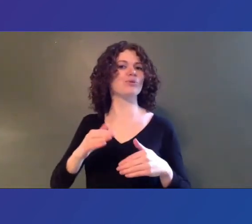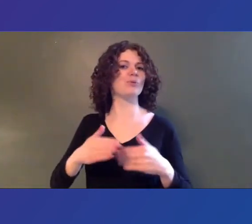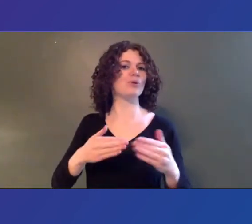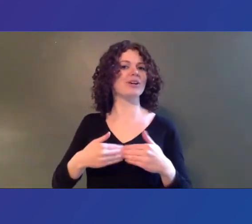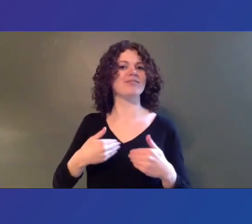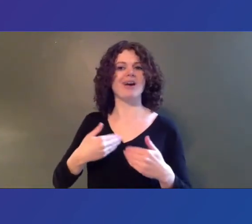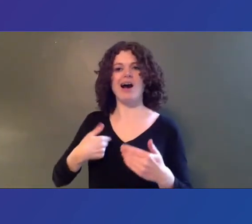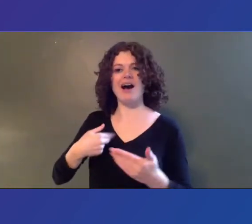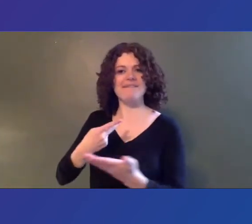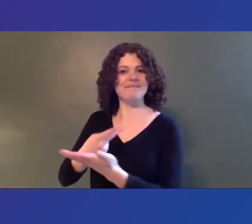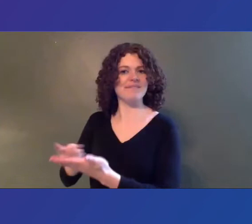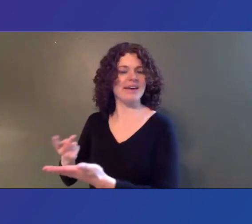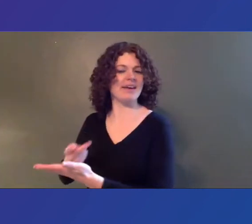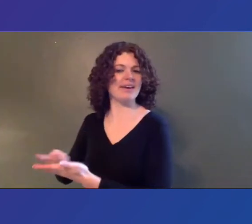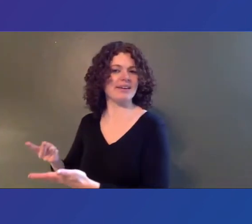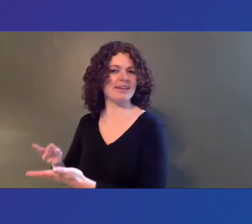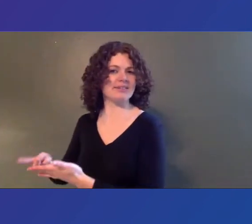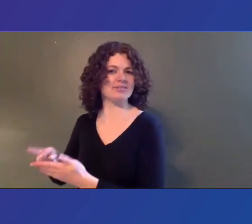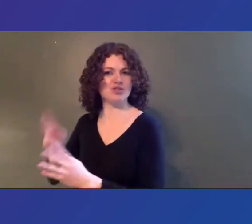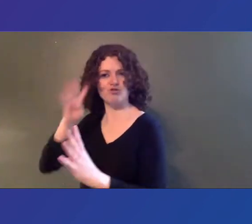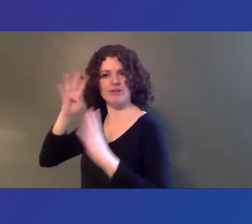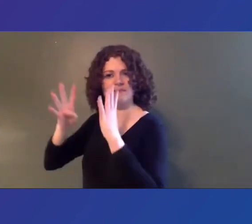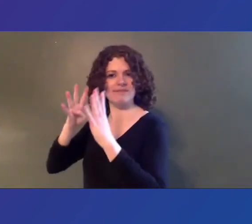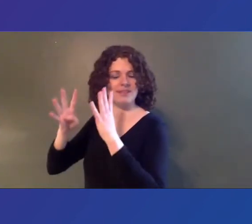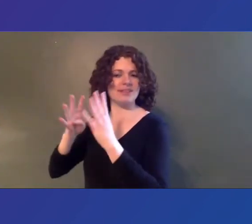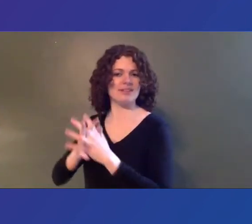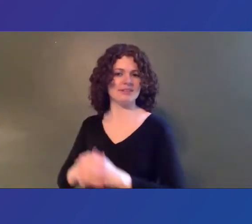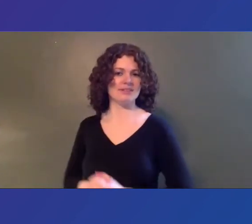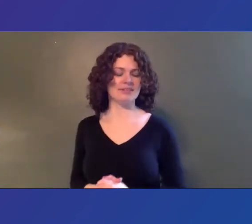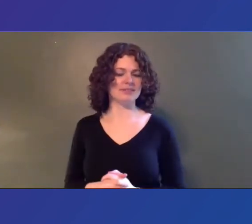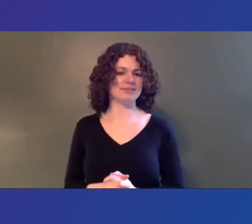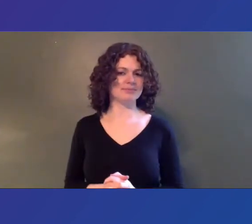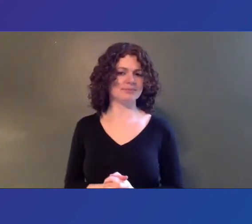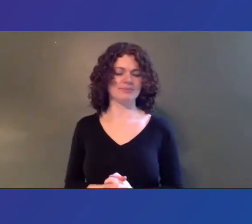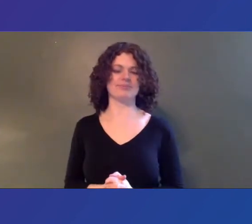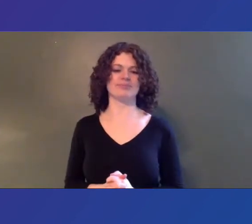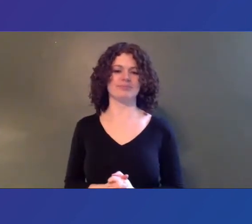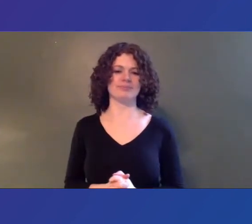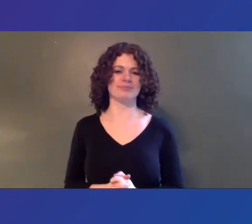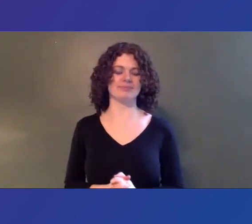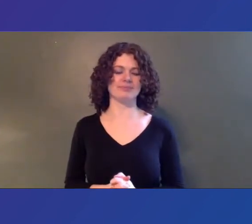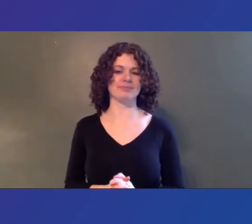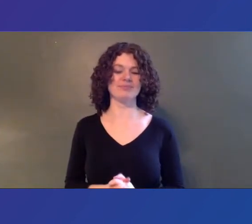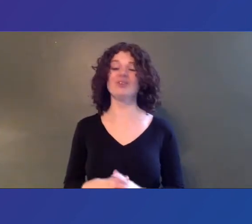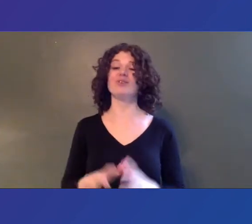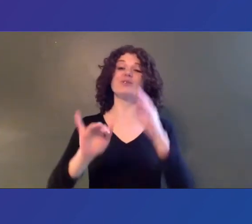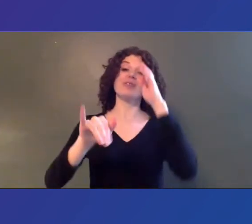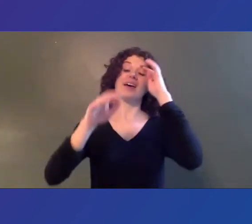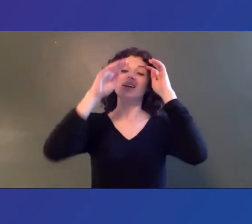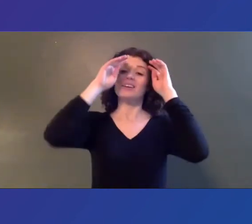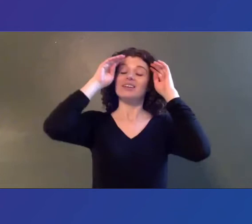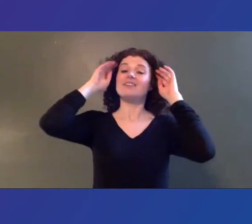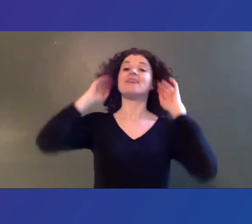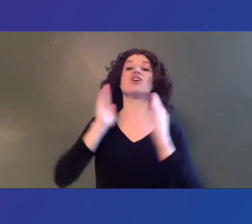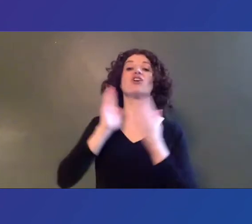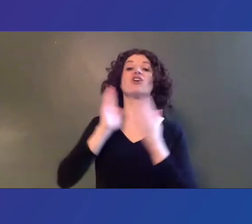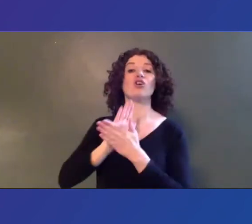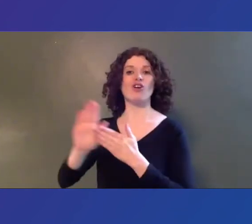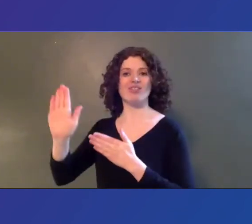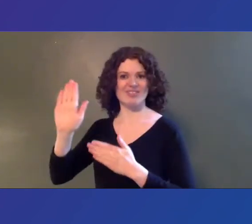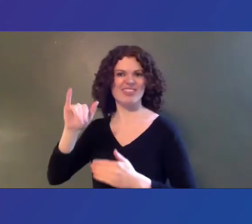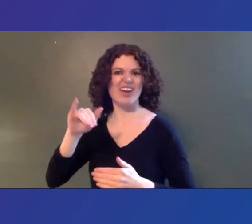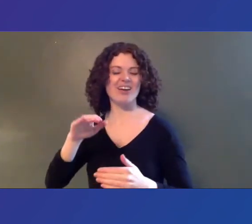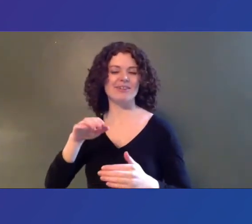for me, I remember college, and that's where things like critical thinking or writing a paper and